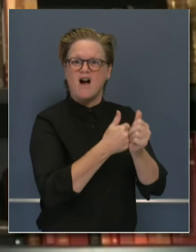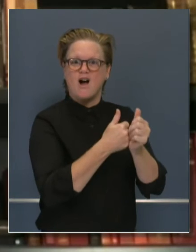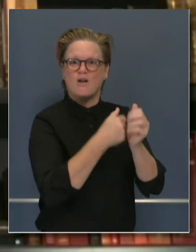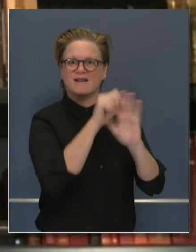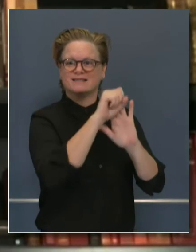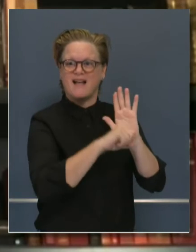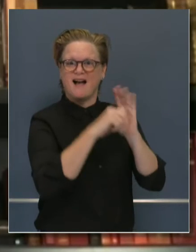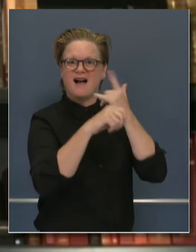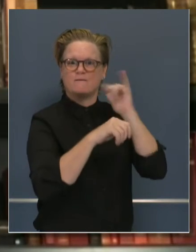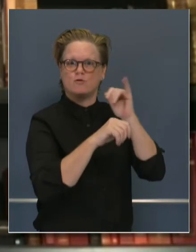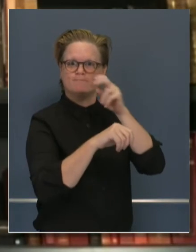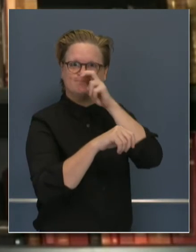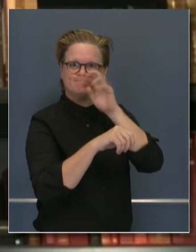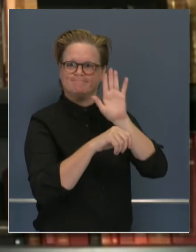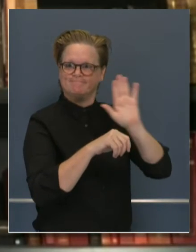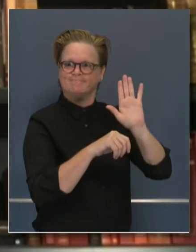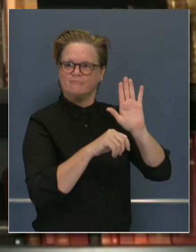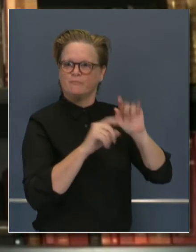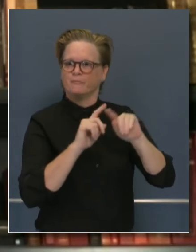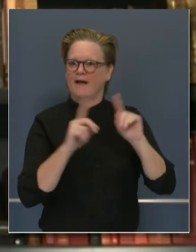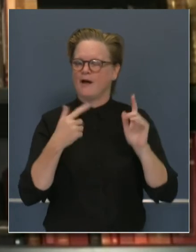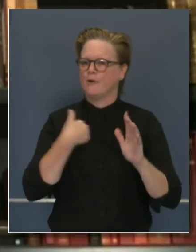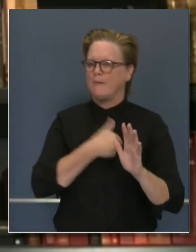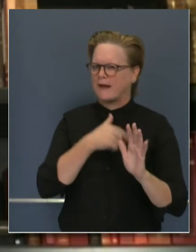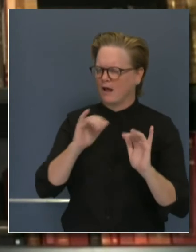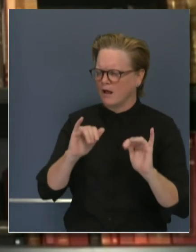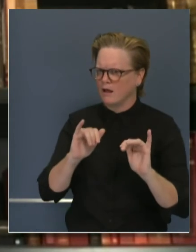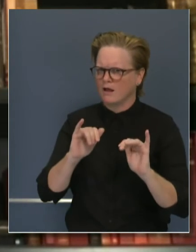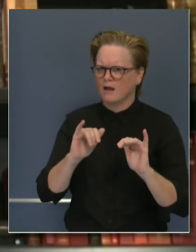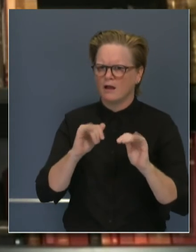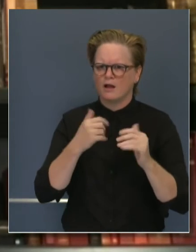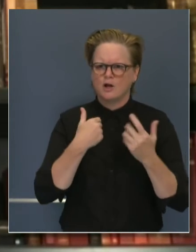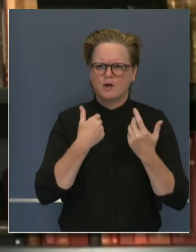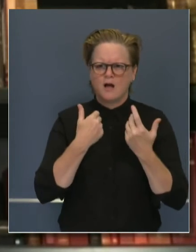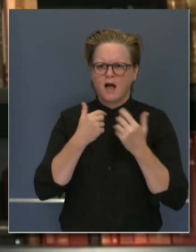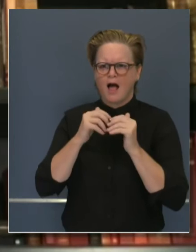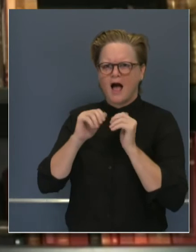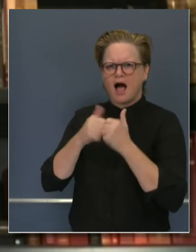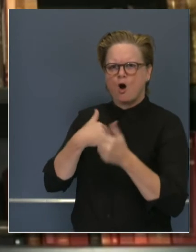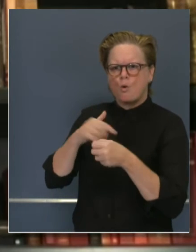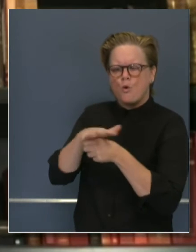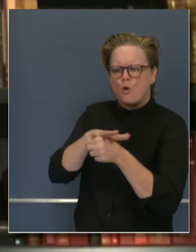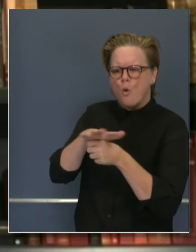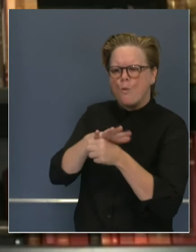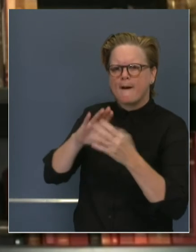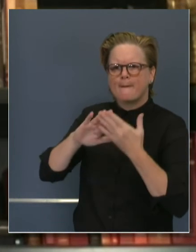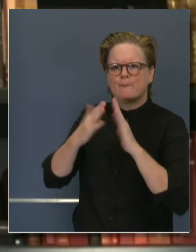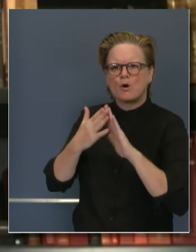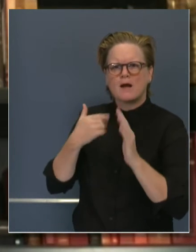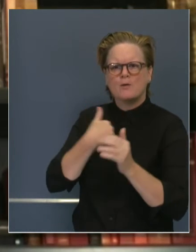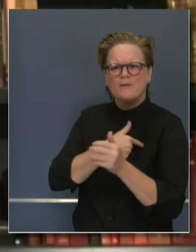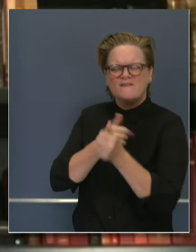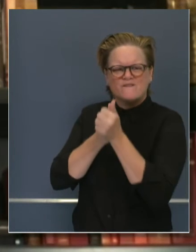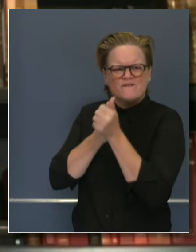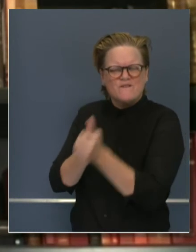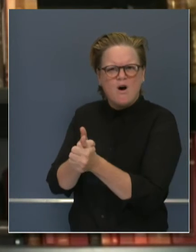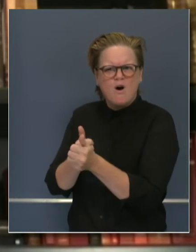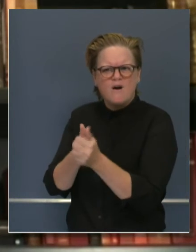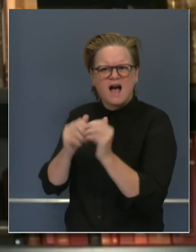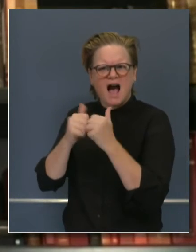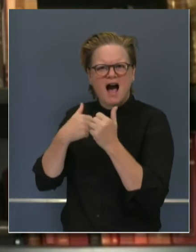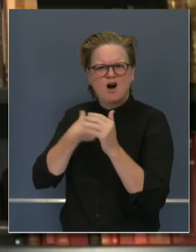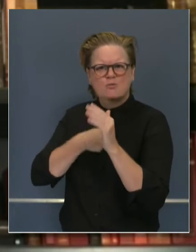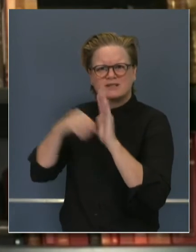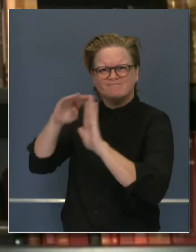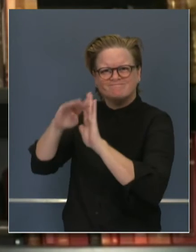more specificity about local guidelines as well to make sure that we were abiding by those as well. We